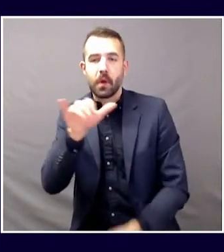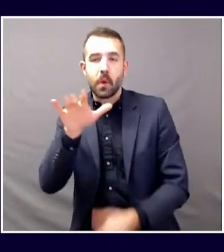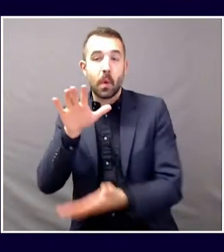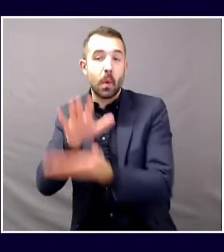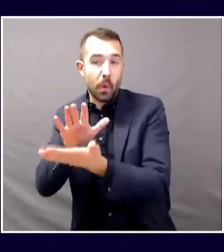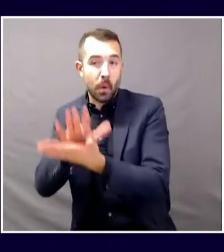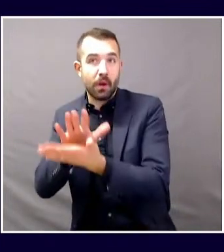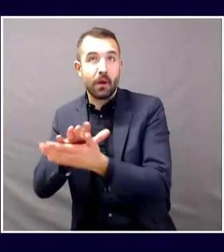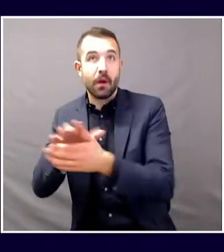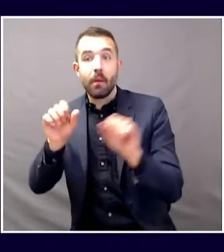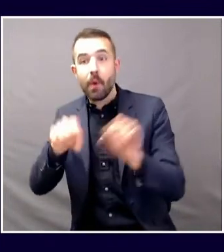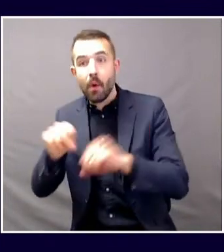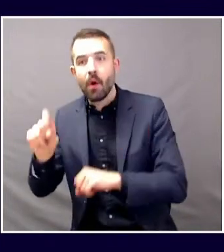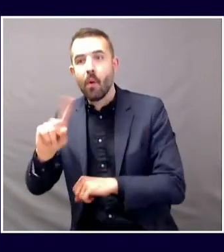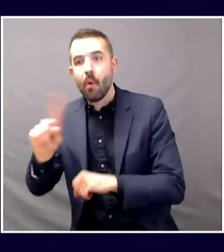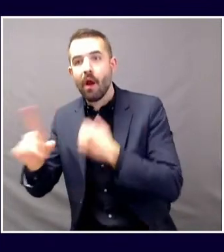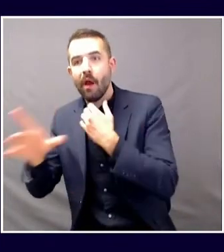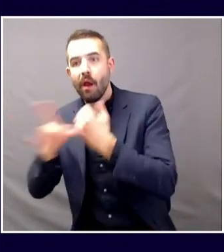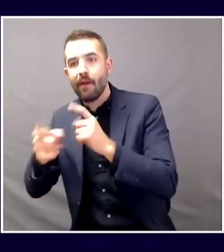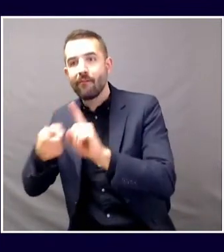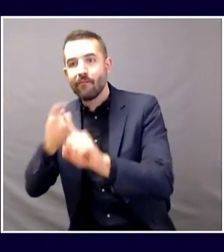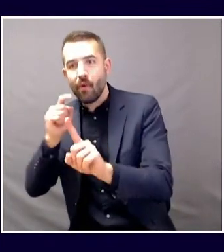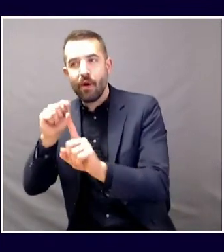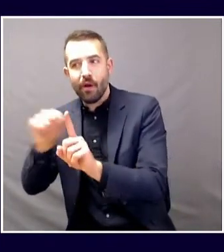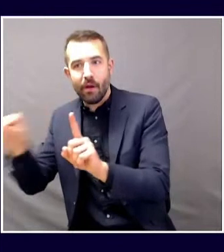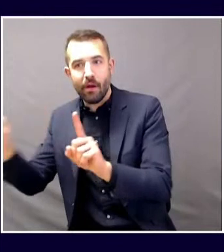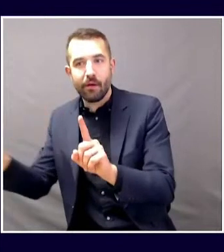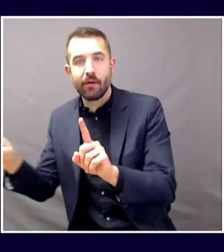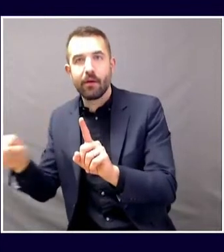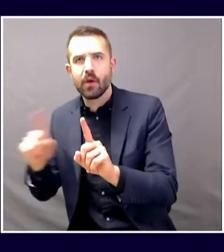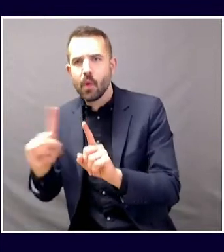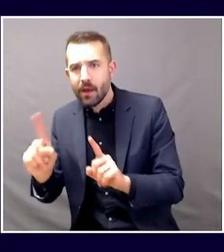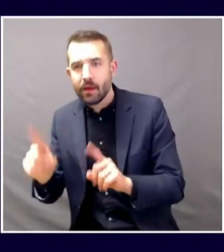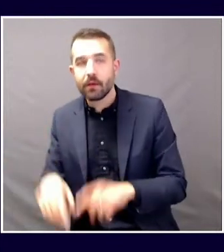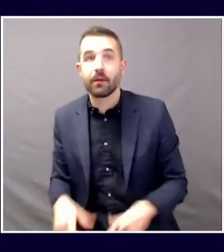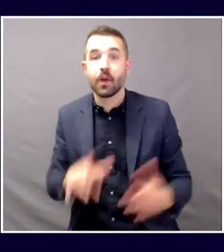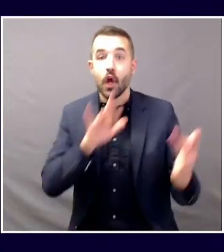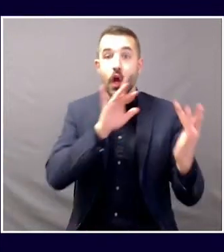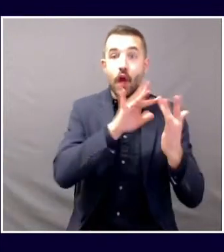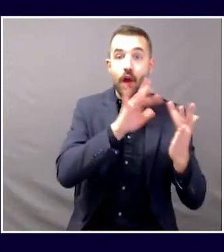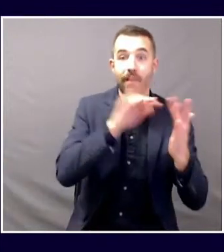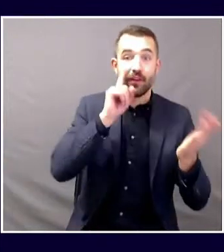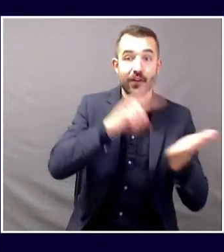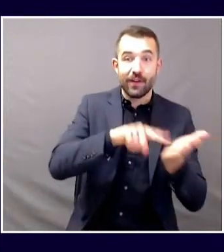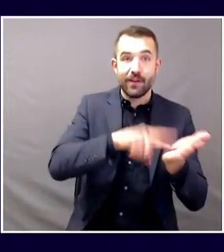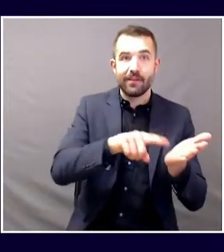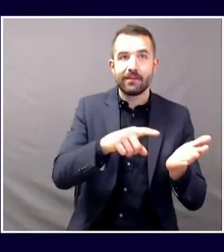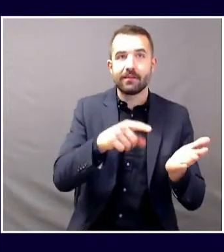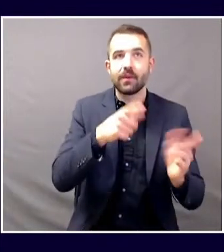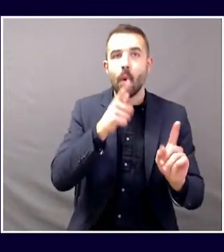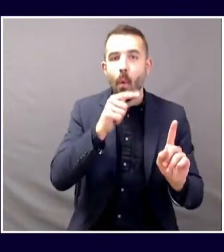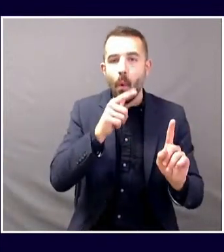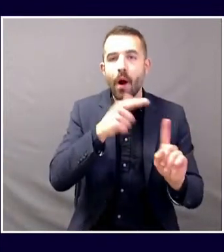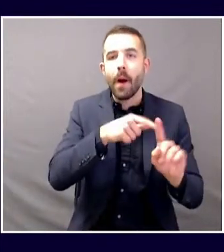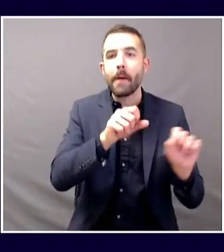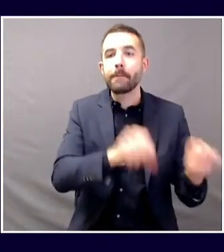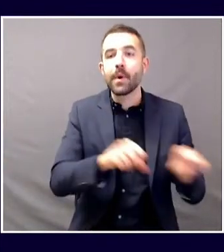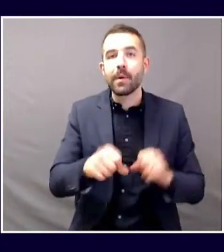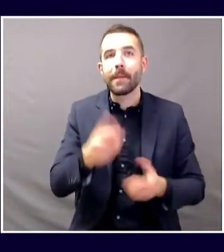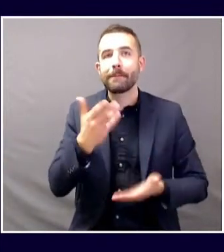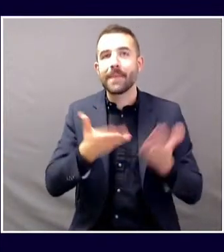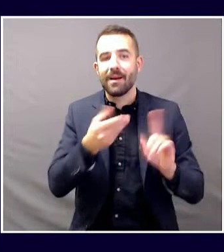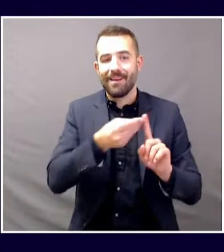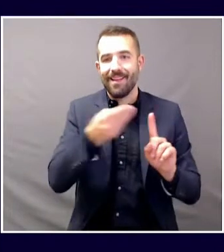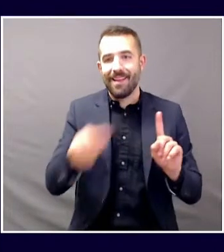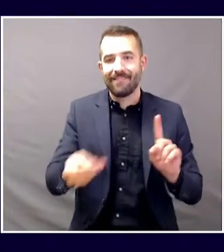from? Contact tracing asks, who could you have given it to? They are related, obviously, but from a